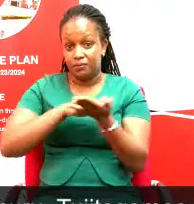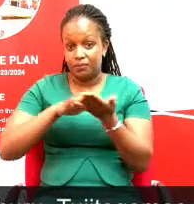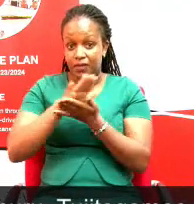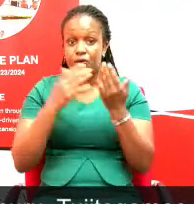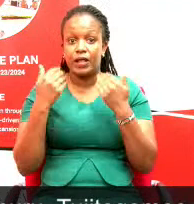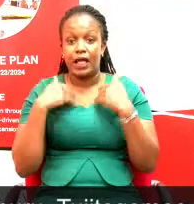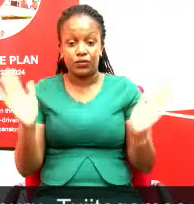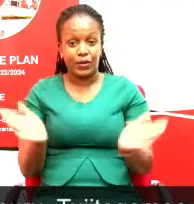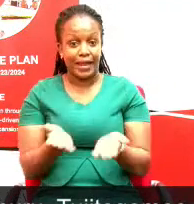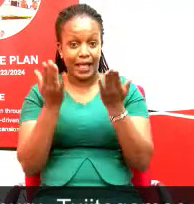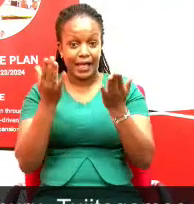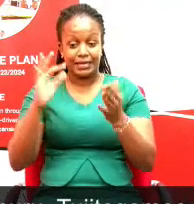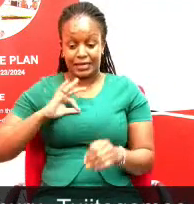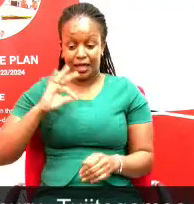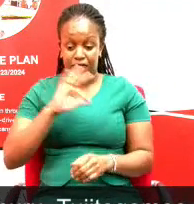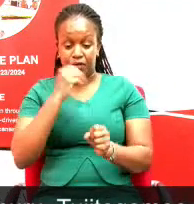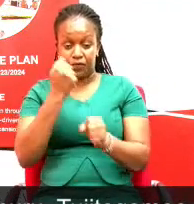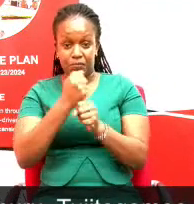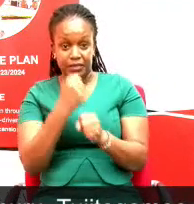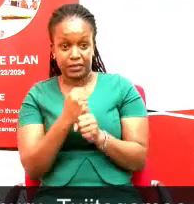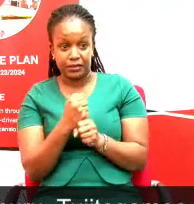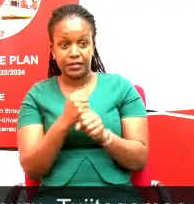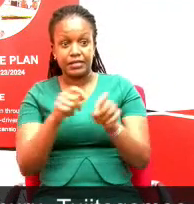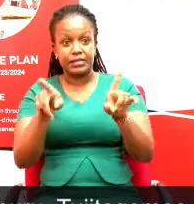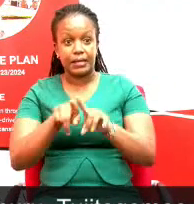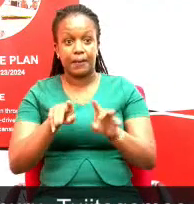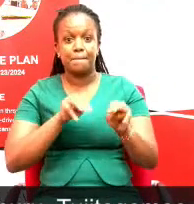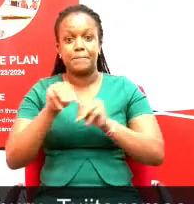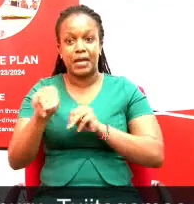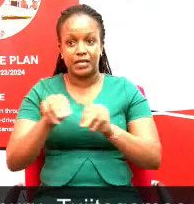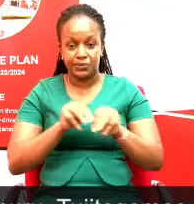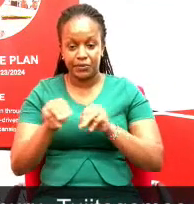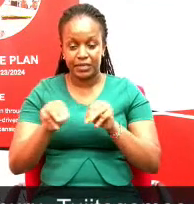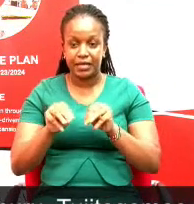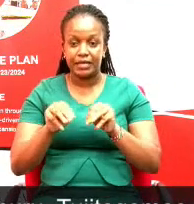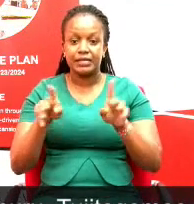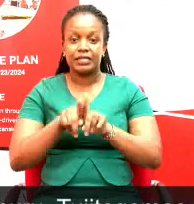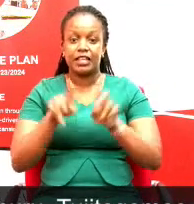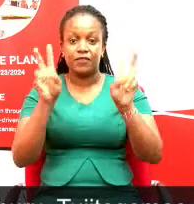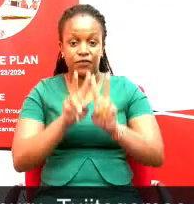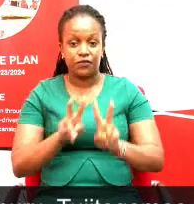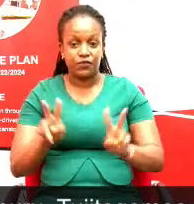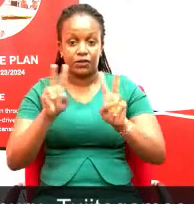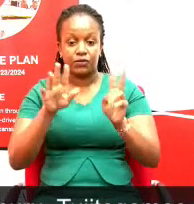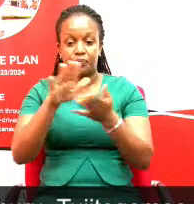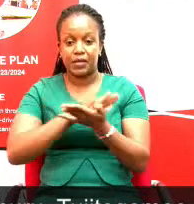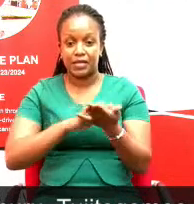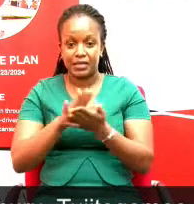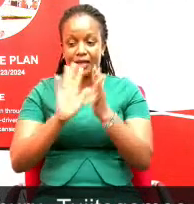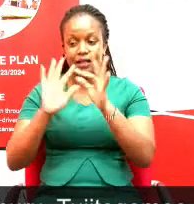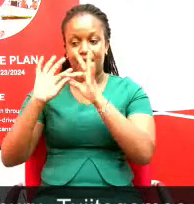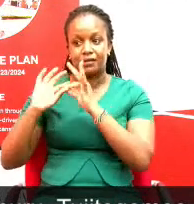staff performance and management and the value-based culture.